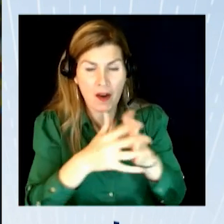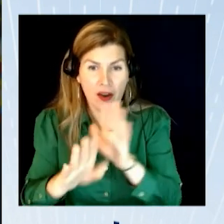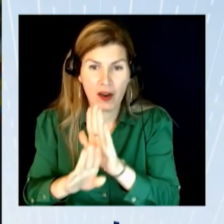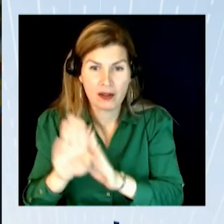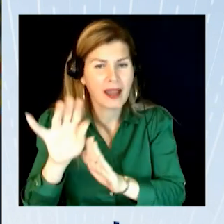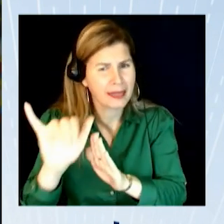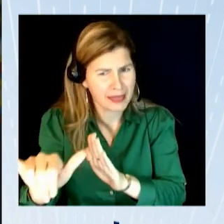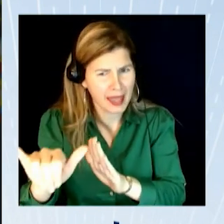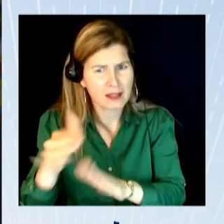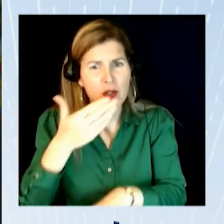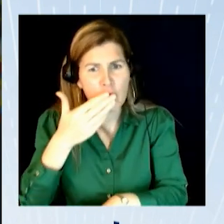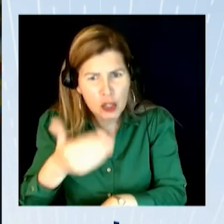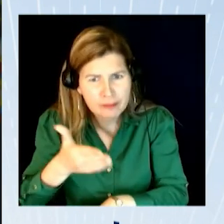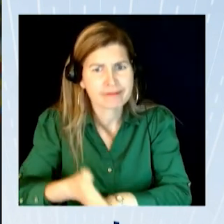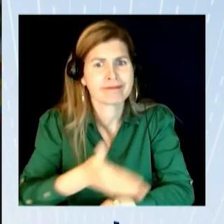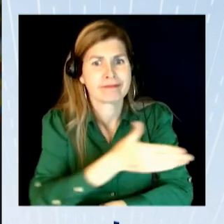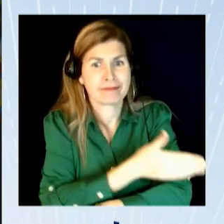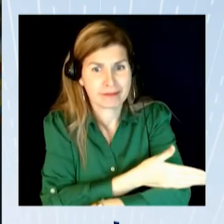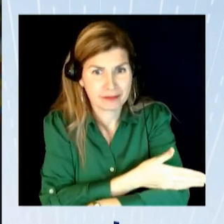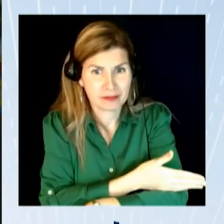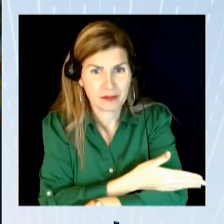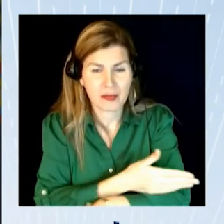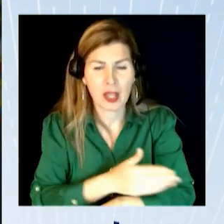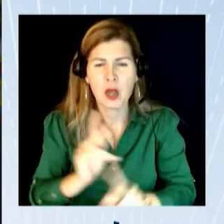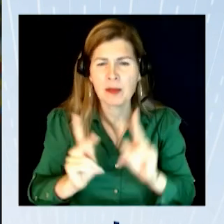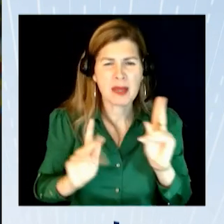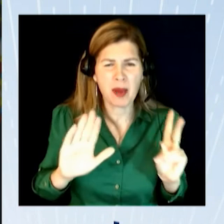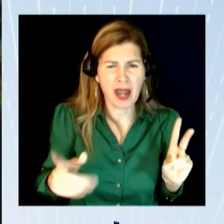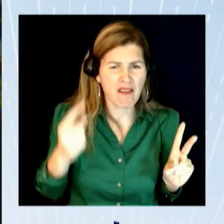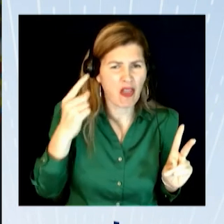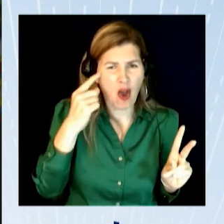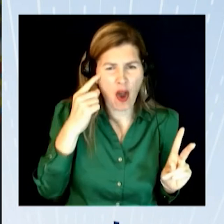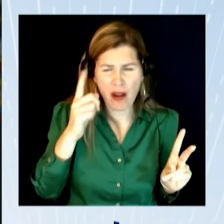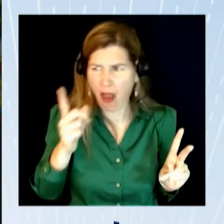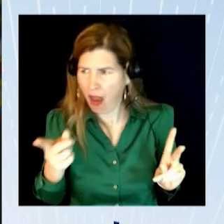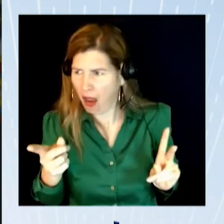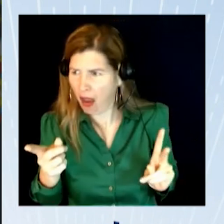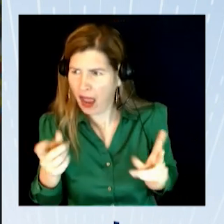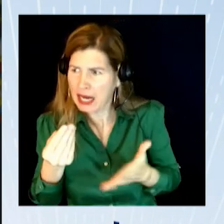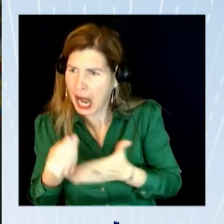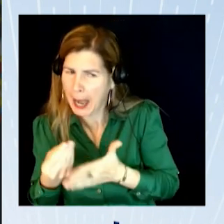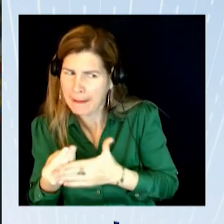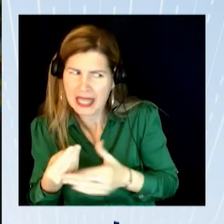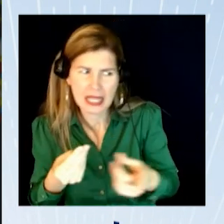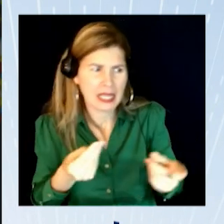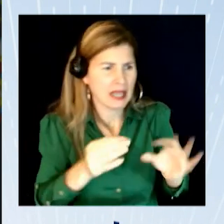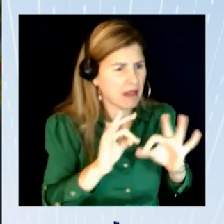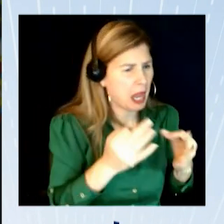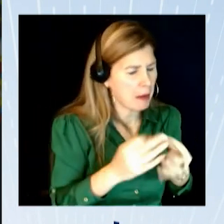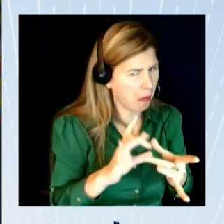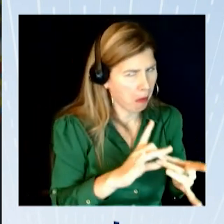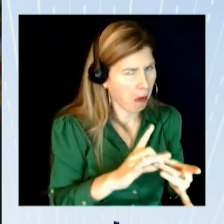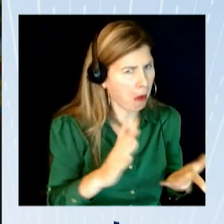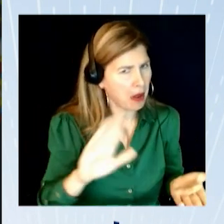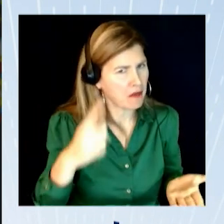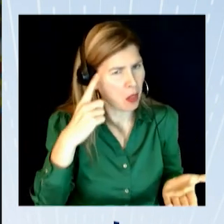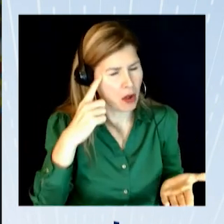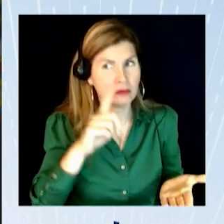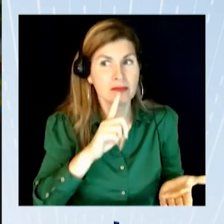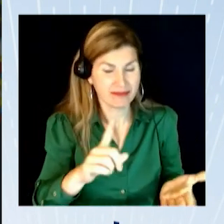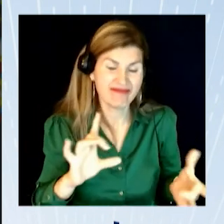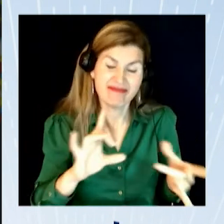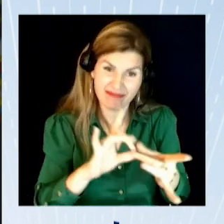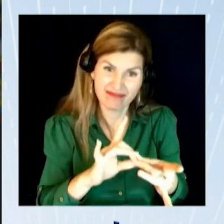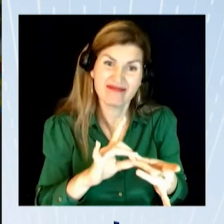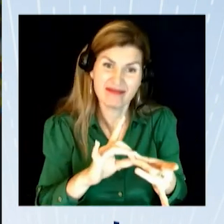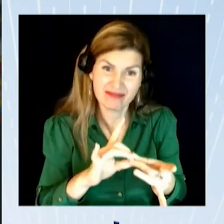because never before have people really put the two together. So we know we can't have a state-of-the-art infrastructure or booming economy if